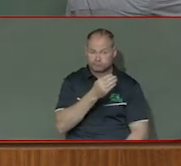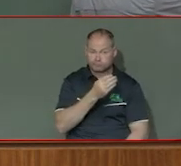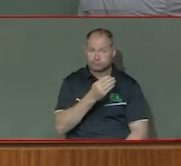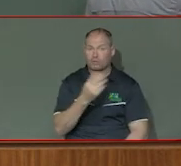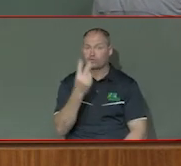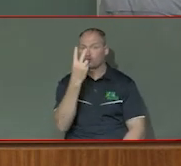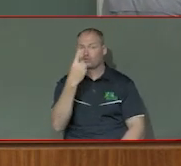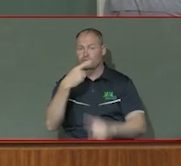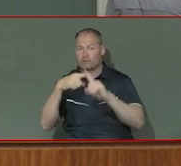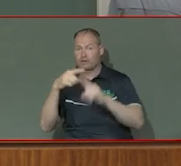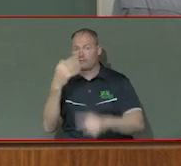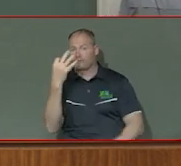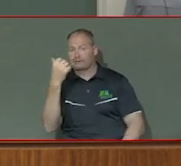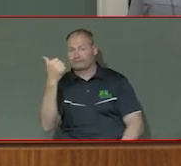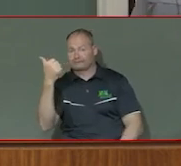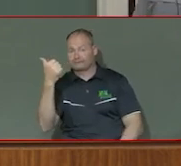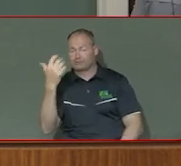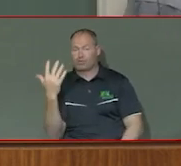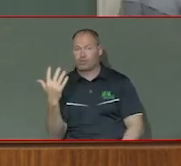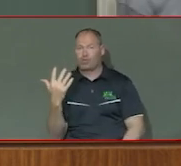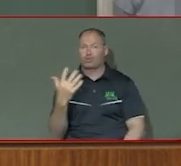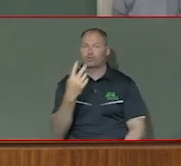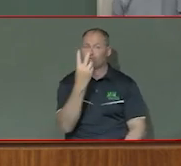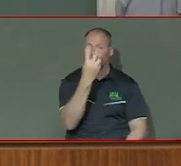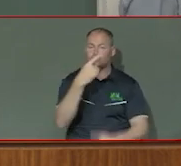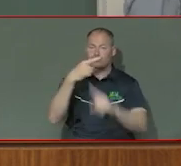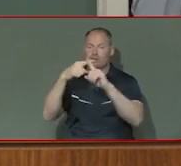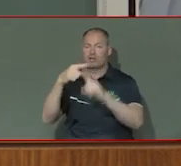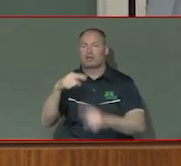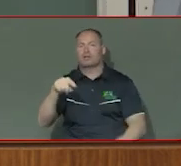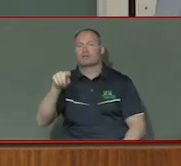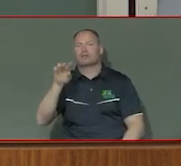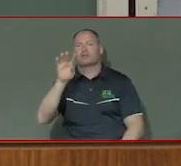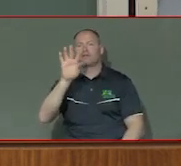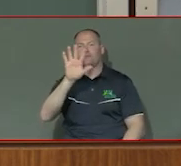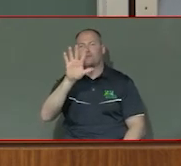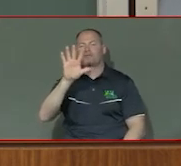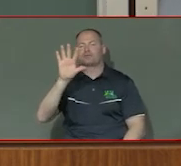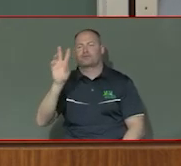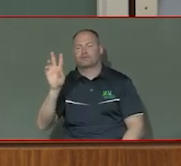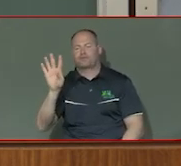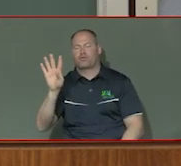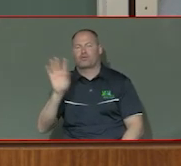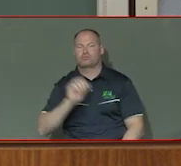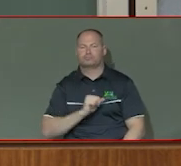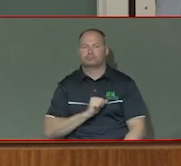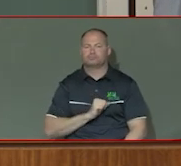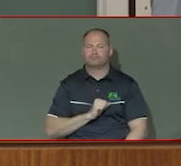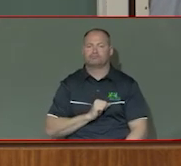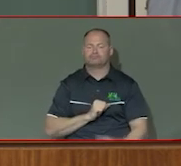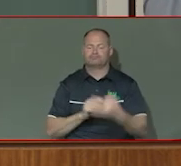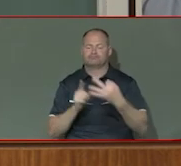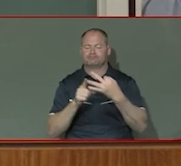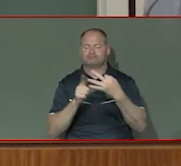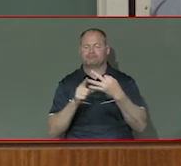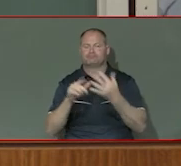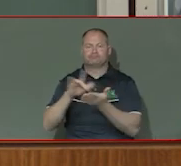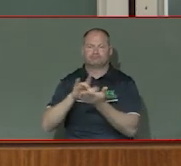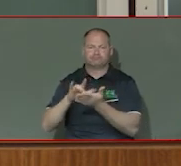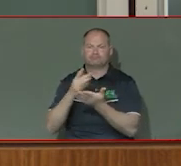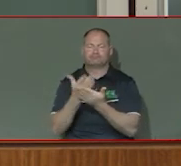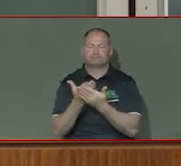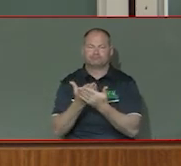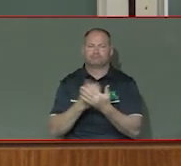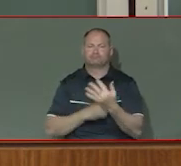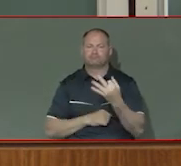times 36 or 2 times 54. So it's 2 times 36 in this case, and we can work it out. You